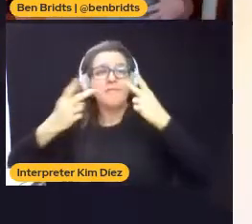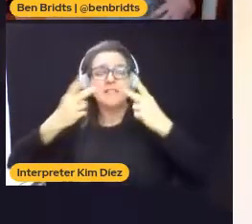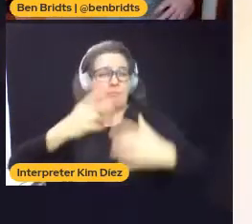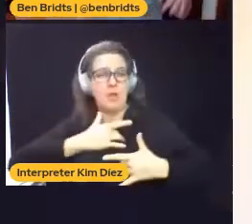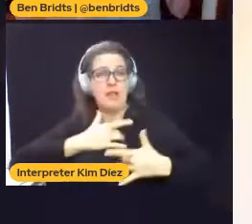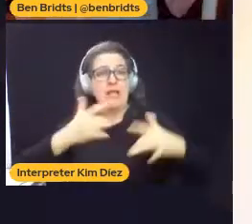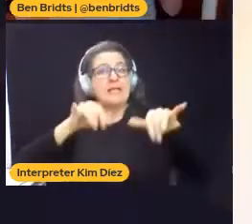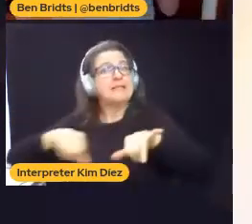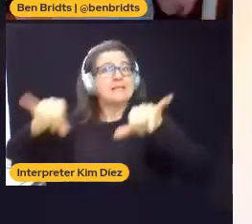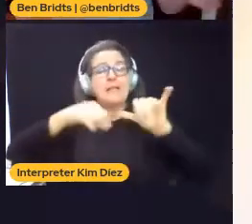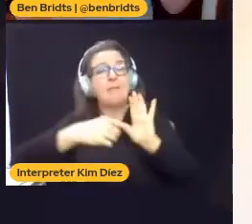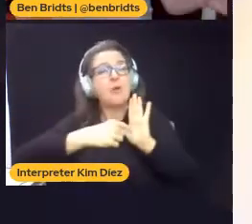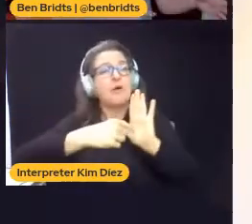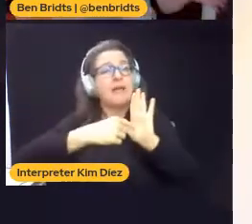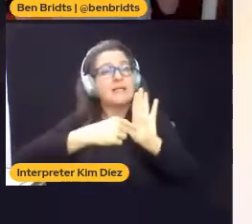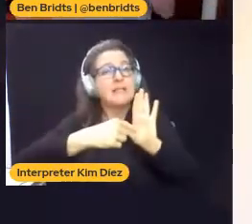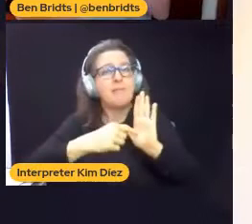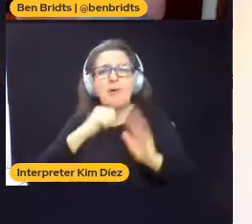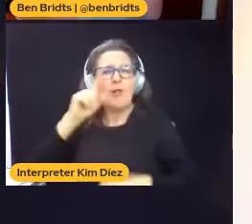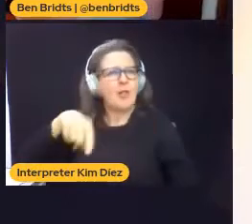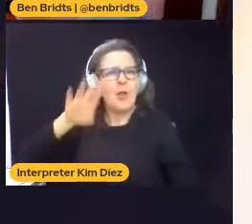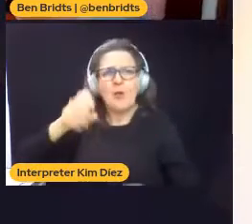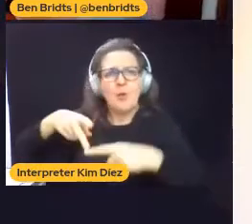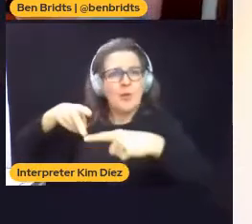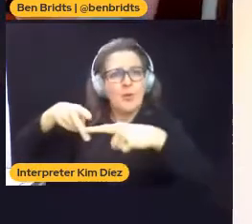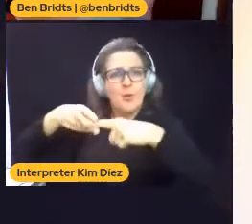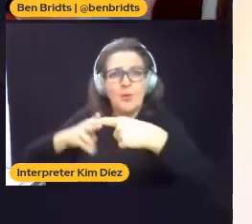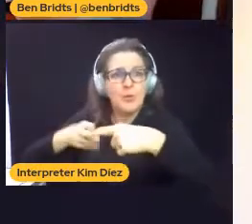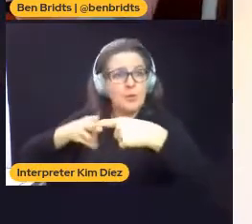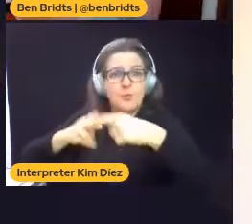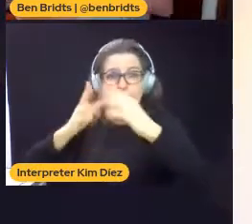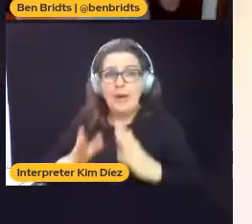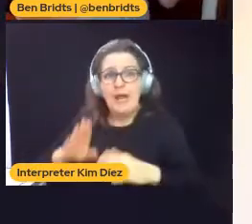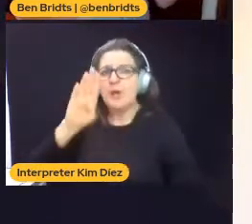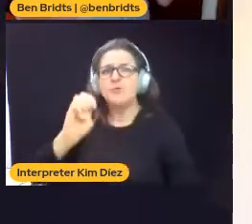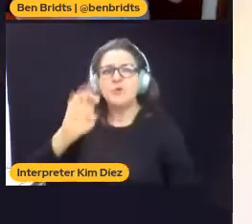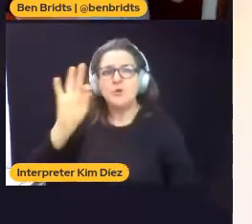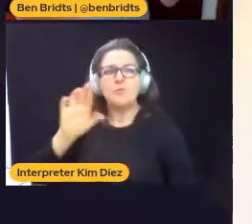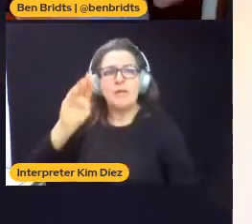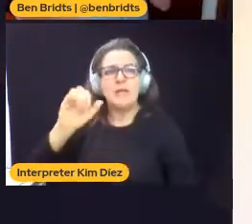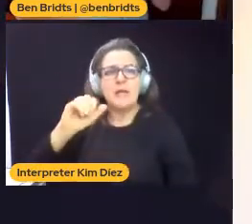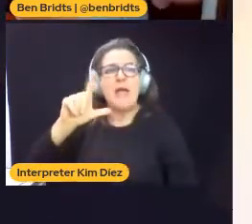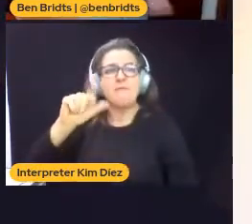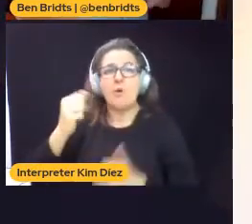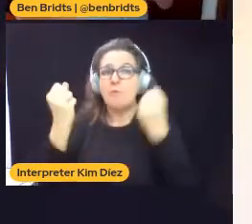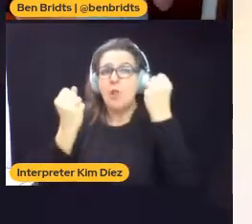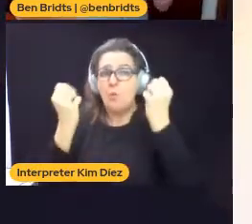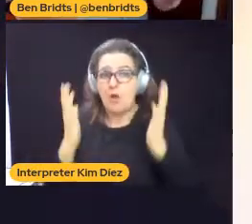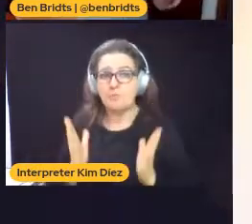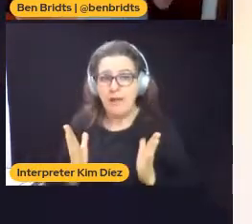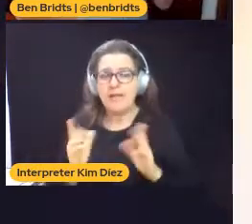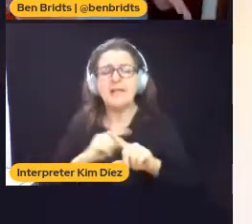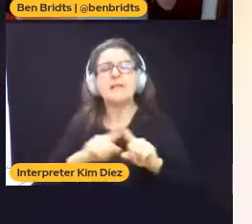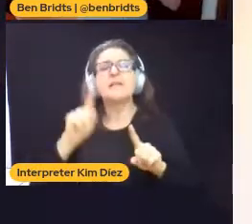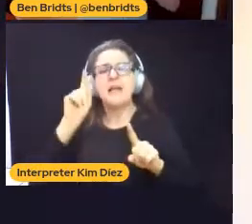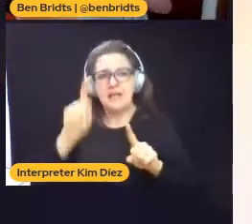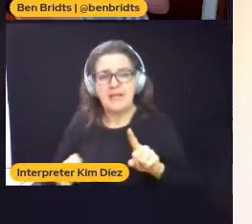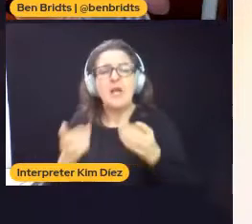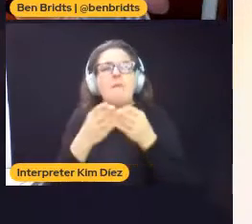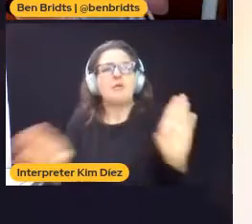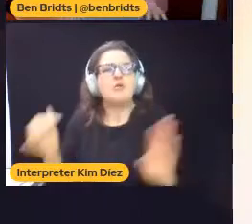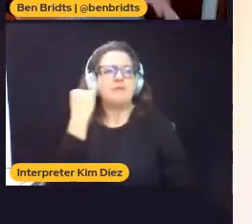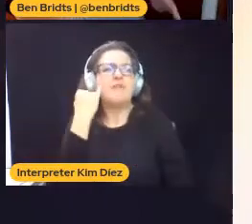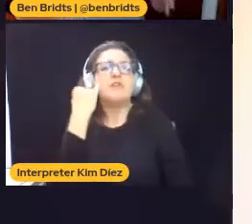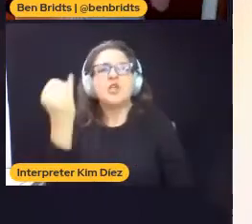of that is that you don't need to be a mechanic to be a Formula One pilot, but you need to have a general idea of the things that are happening under the